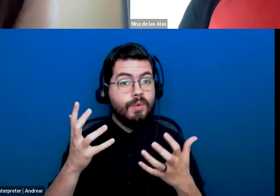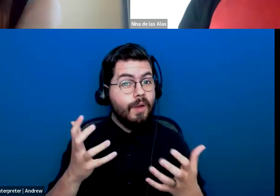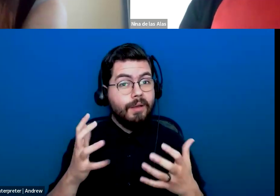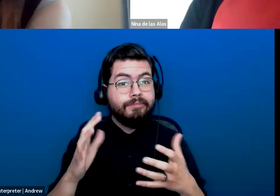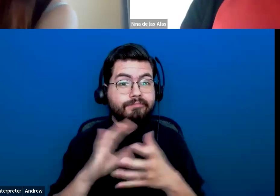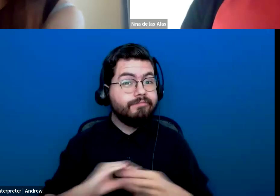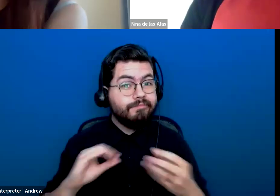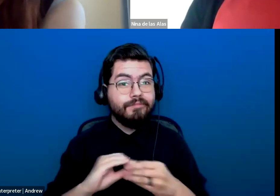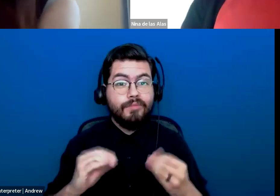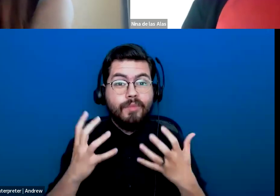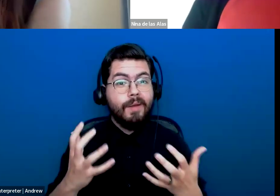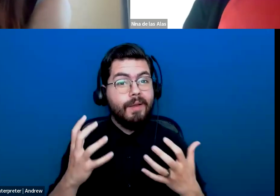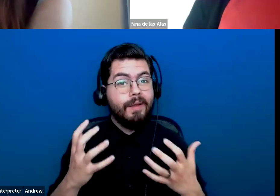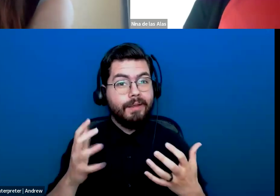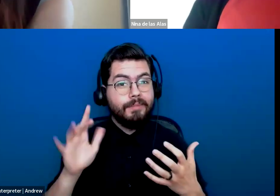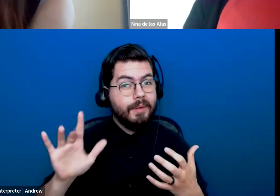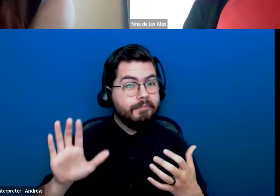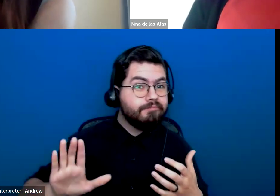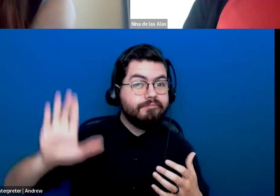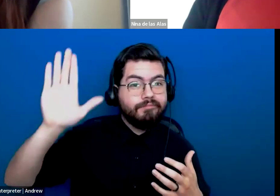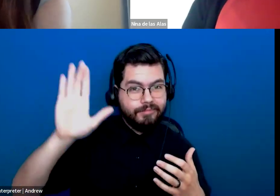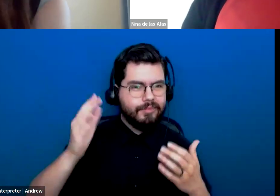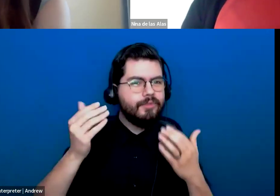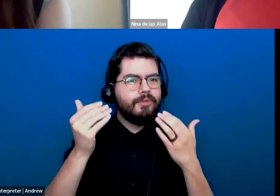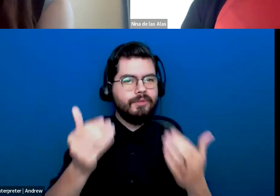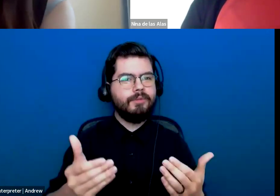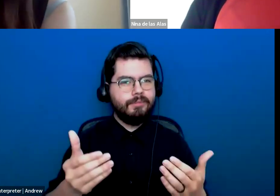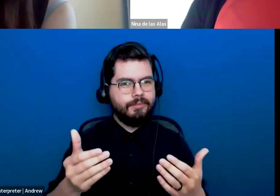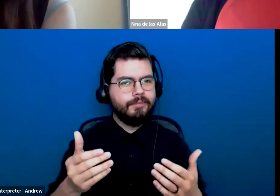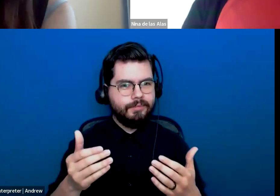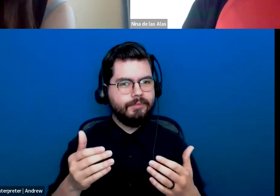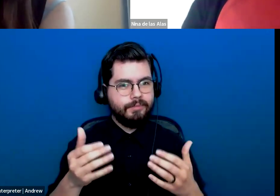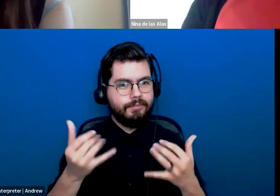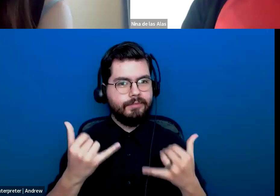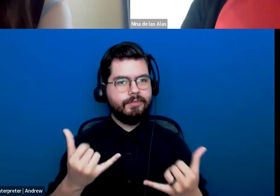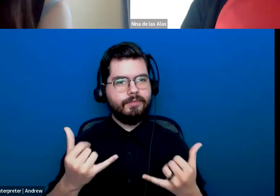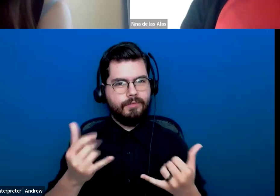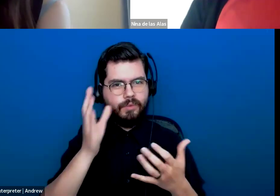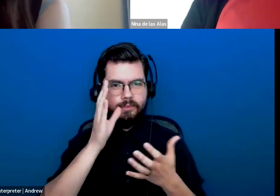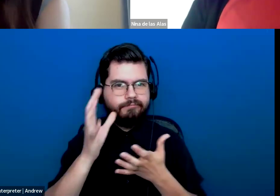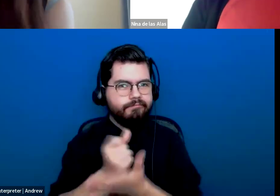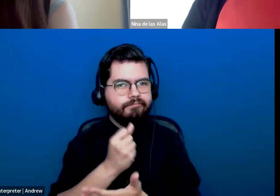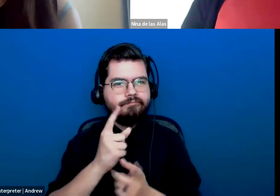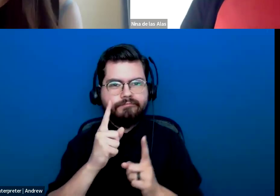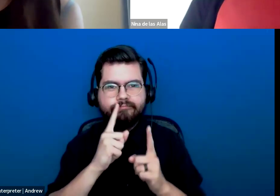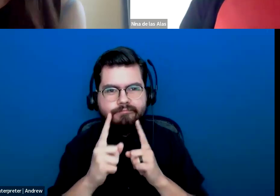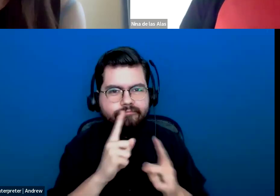get your questions answered, feel free to raise your hand, and we'd love to kind of use this as a time to really converse with